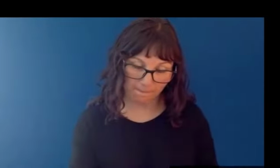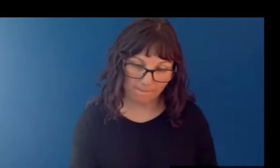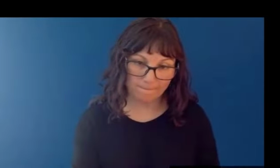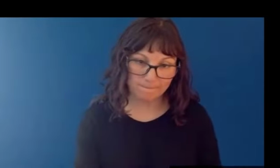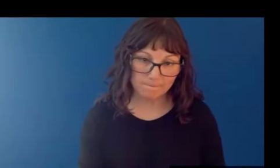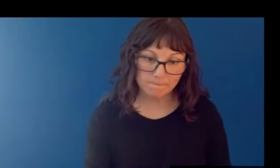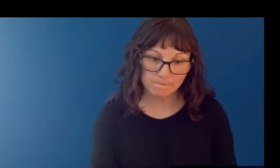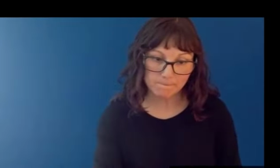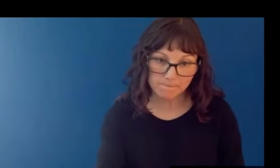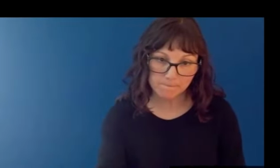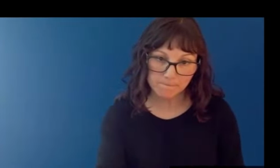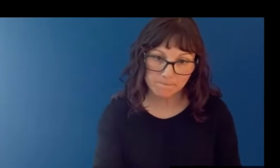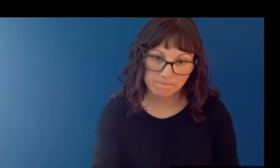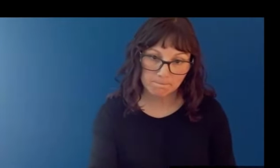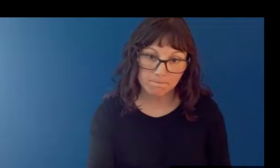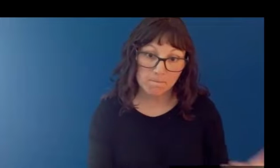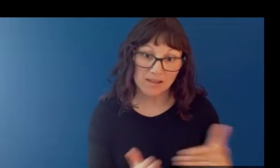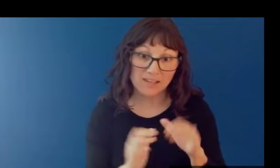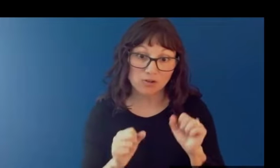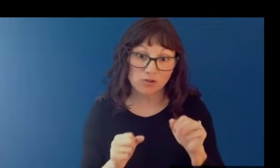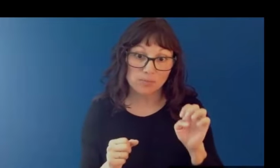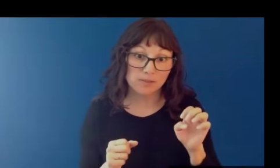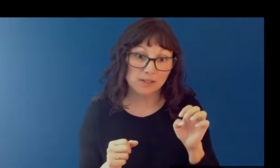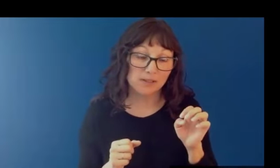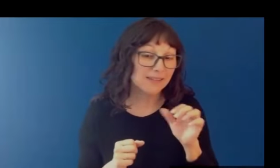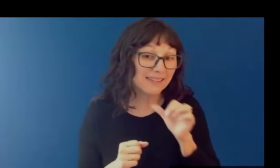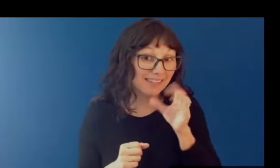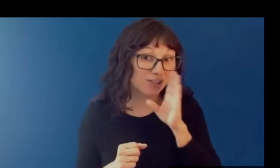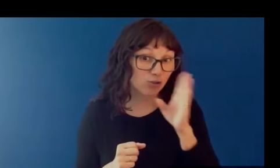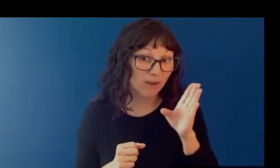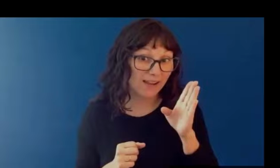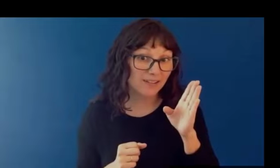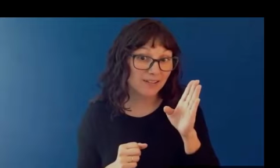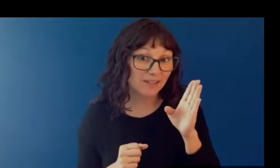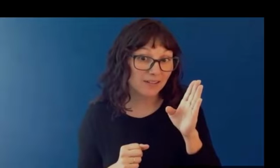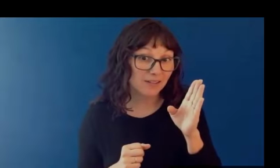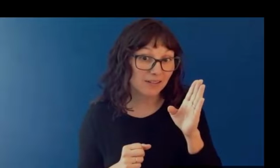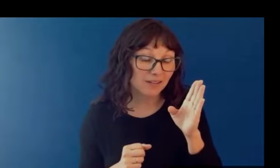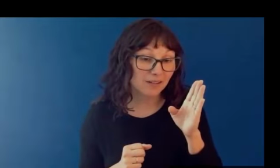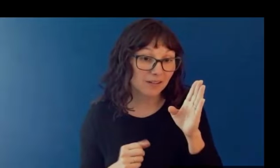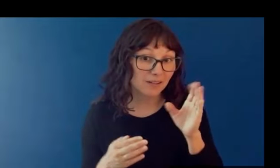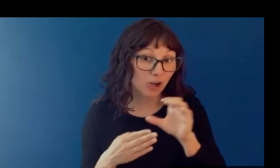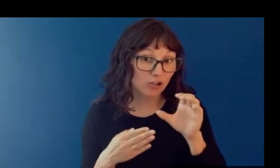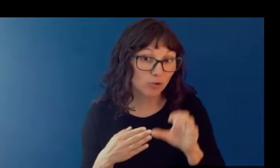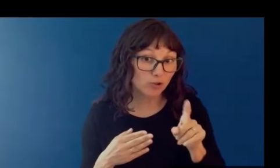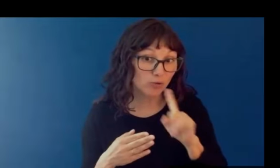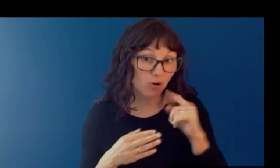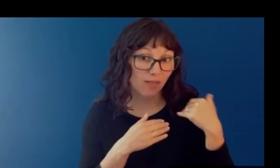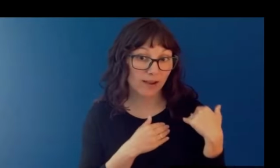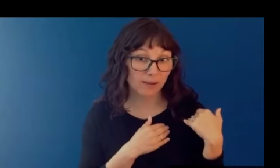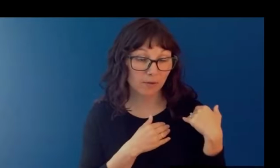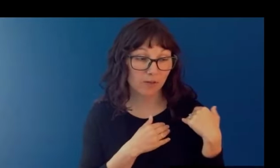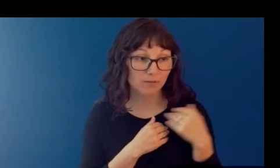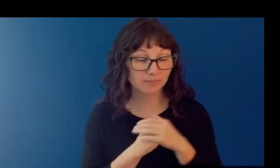indirect consequences that you are going to be held liable for.